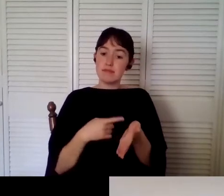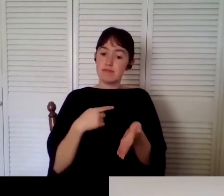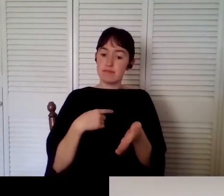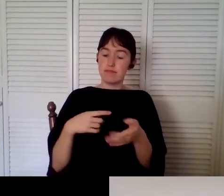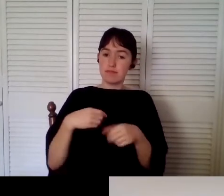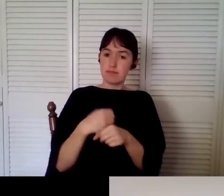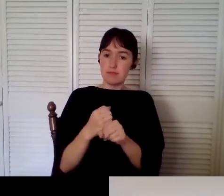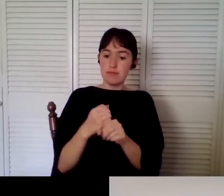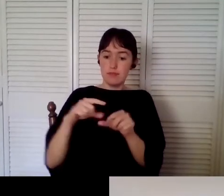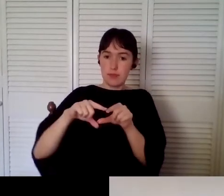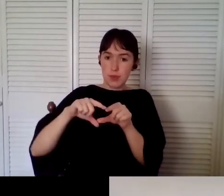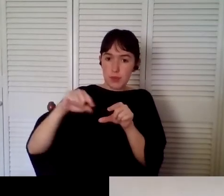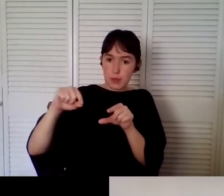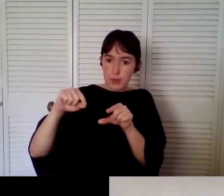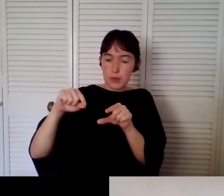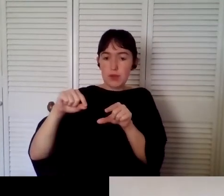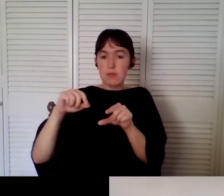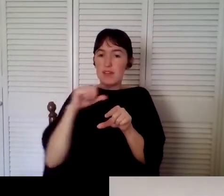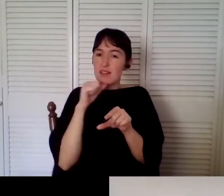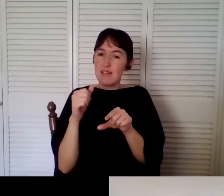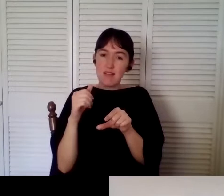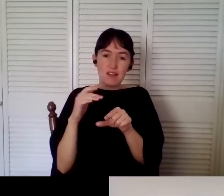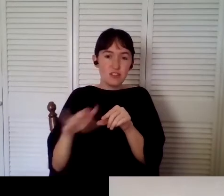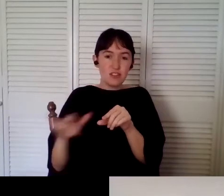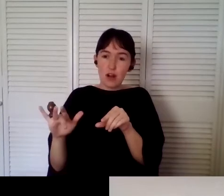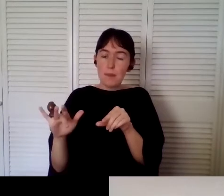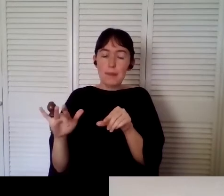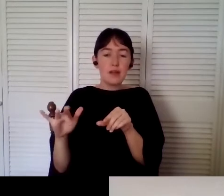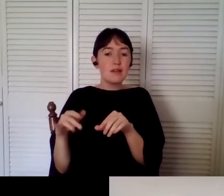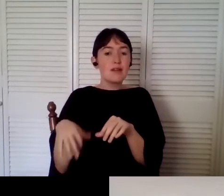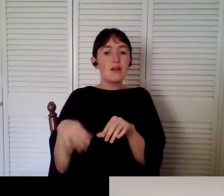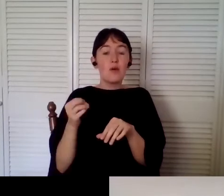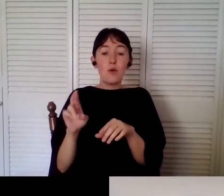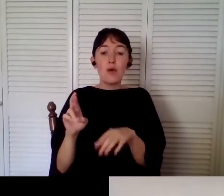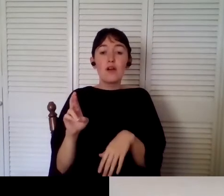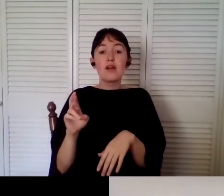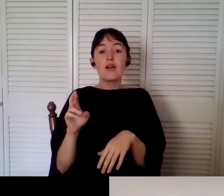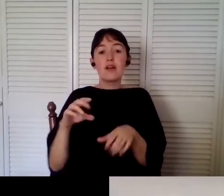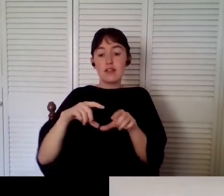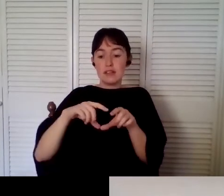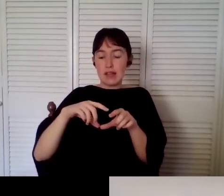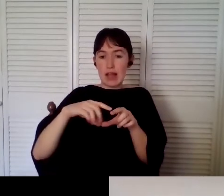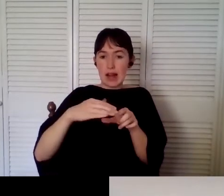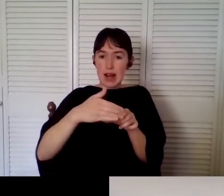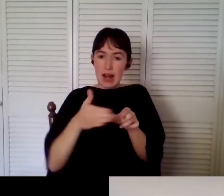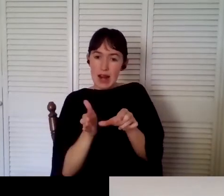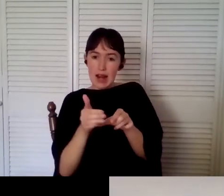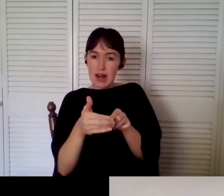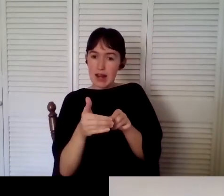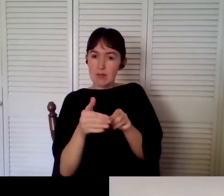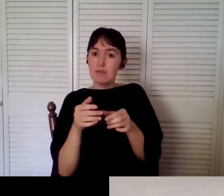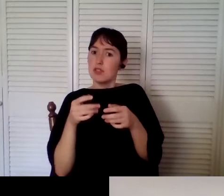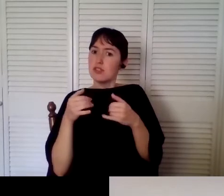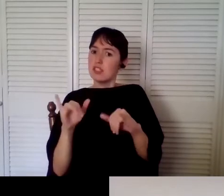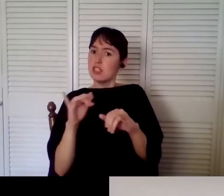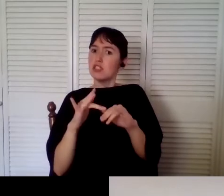right shape, but aren't that sharp, Right. or points that are very sharp but not In the quite wrong in the right shape. shape. And it's really hard to